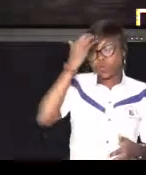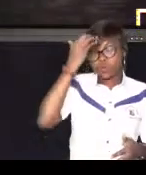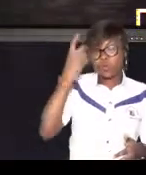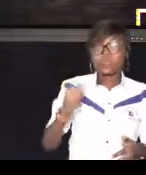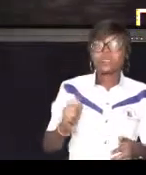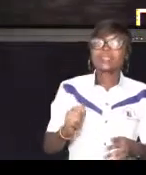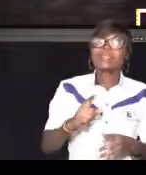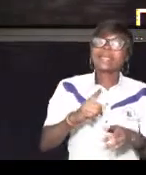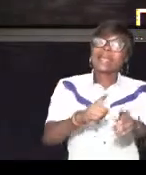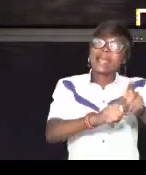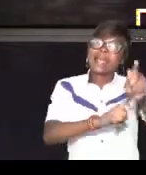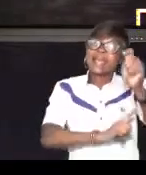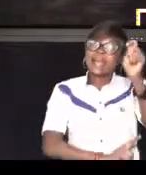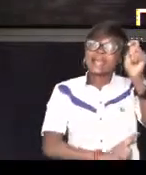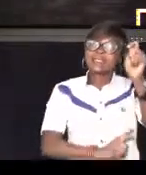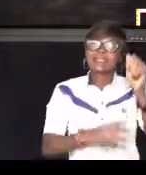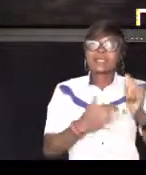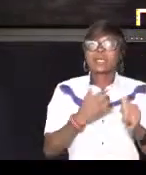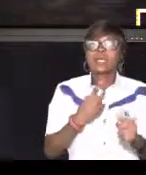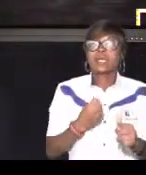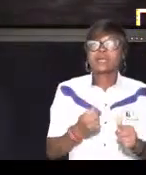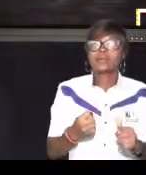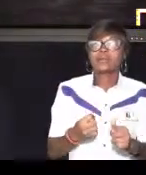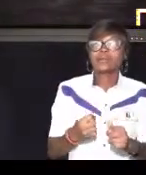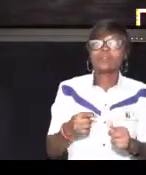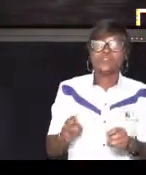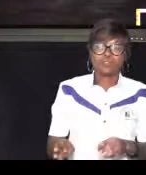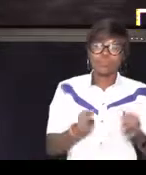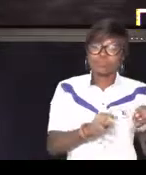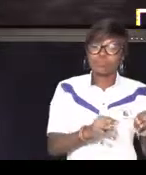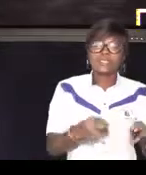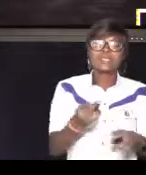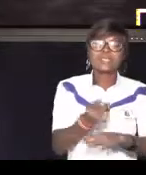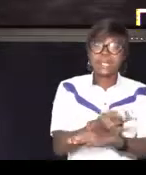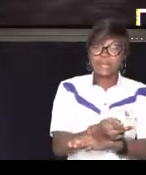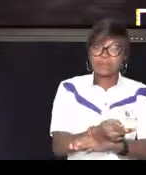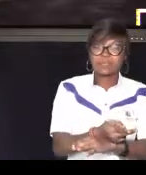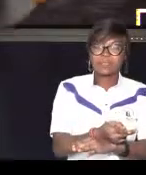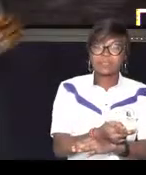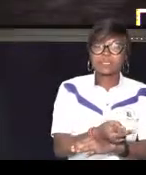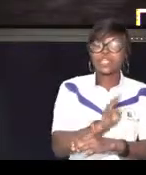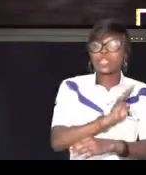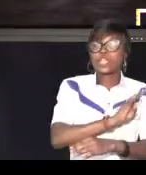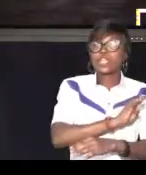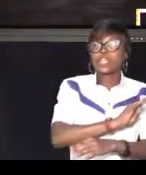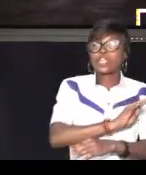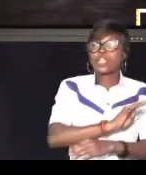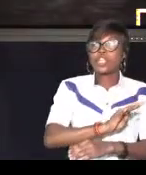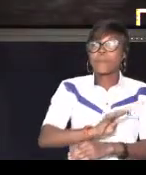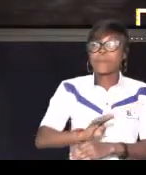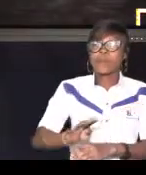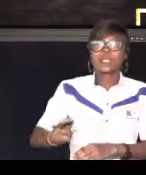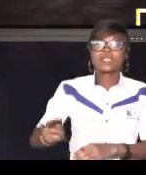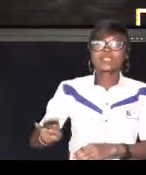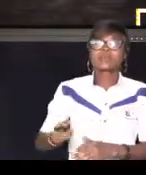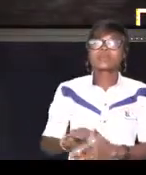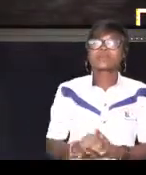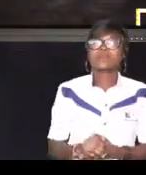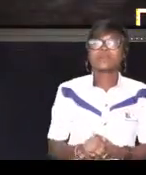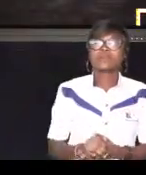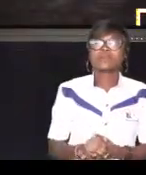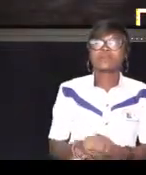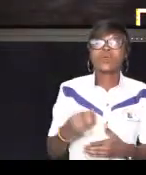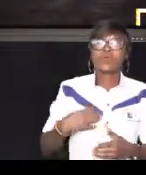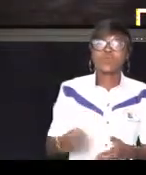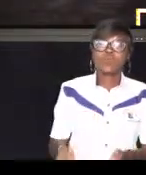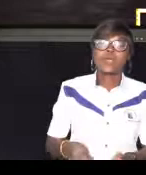the length. The length is 9. So we'll put that where the length is supposed to be times the breadth. Okay, we do not know the breadth,